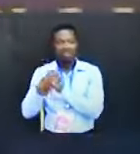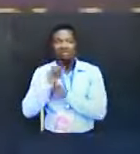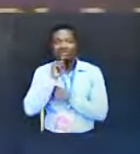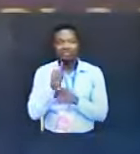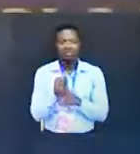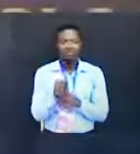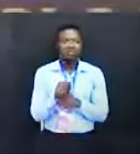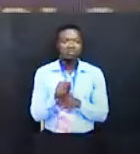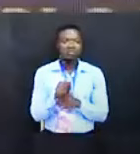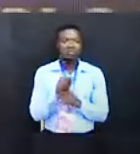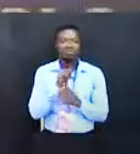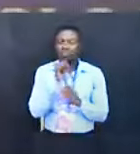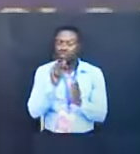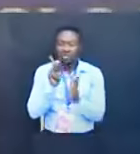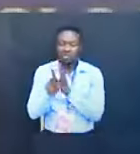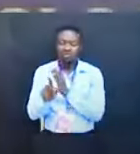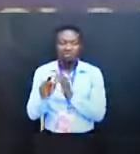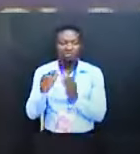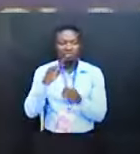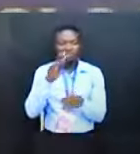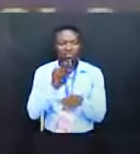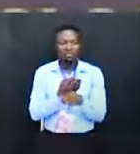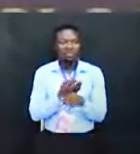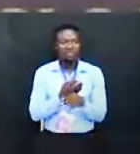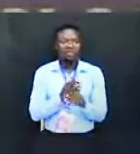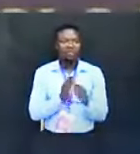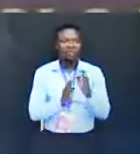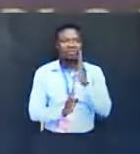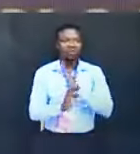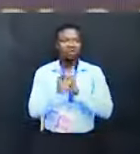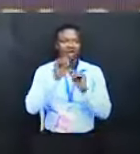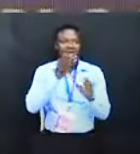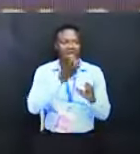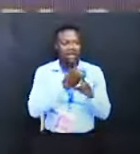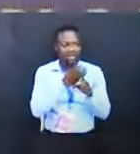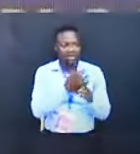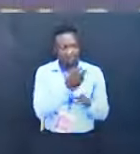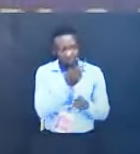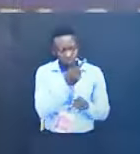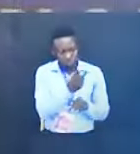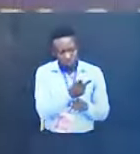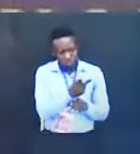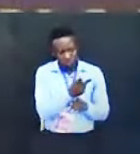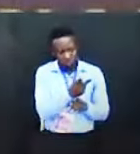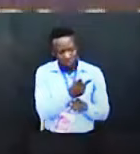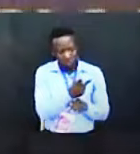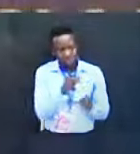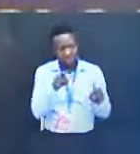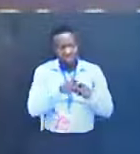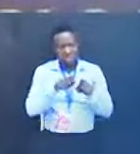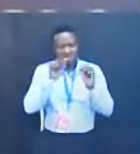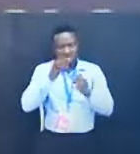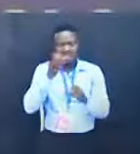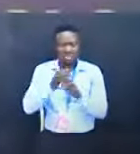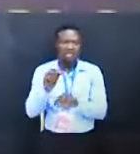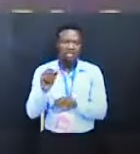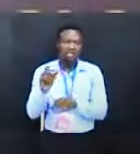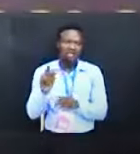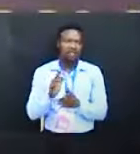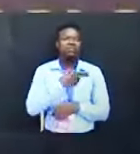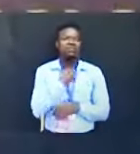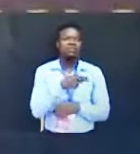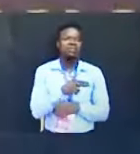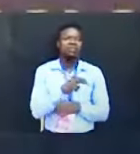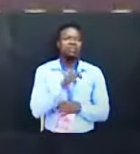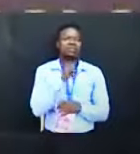Don't try to do that. The God who can take care of 2 can take care of 11. And we pastors should